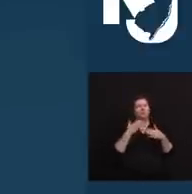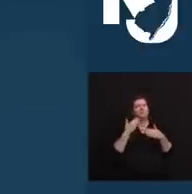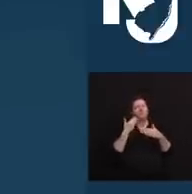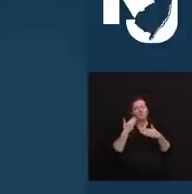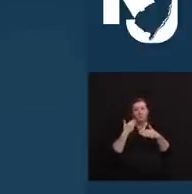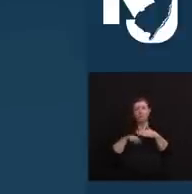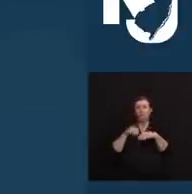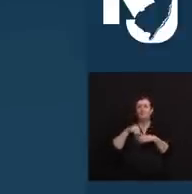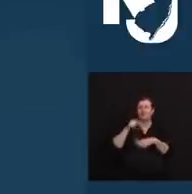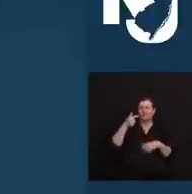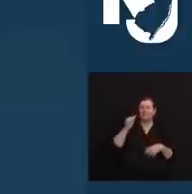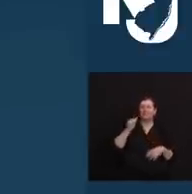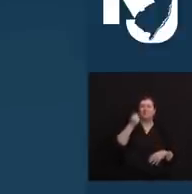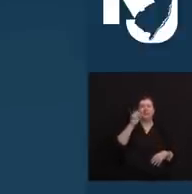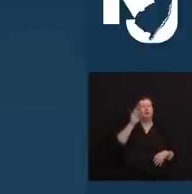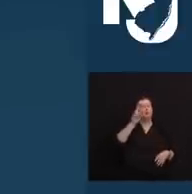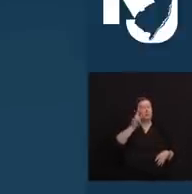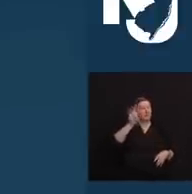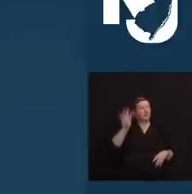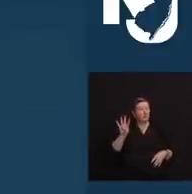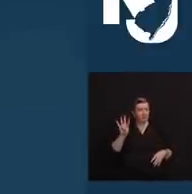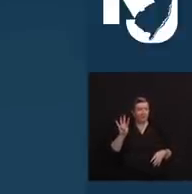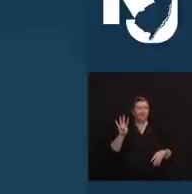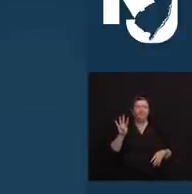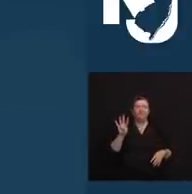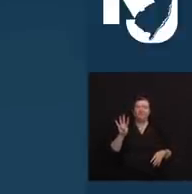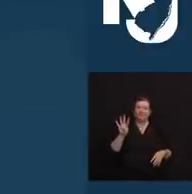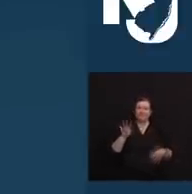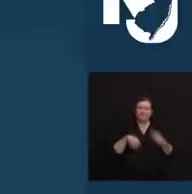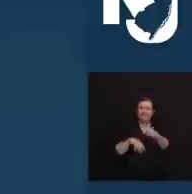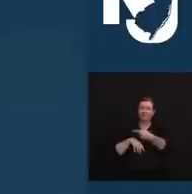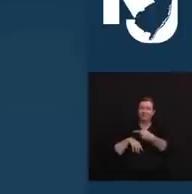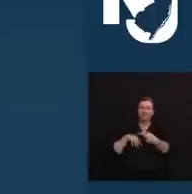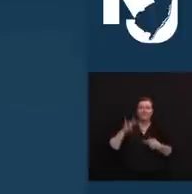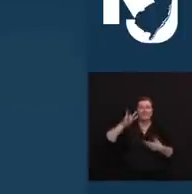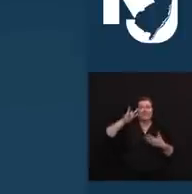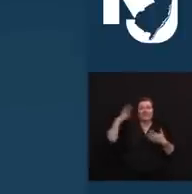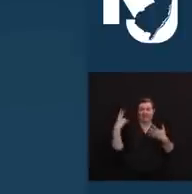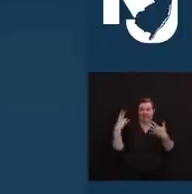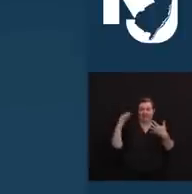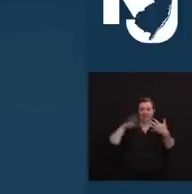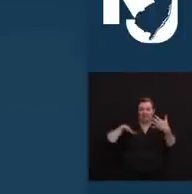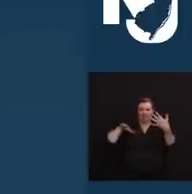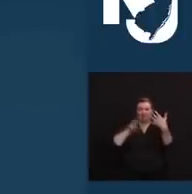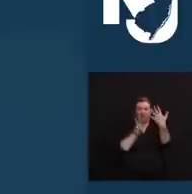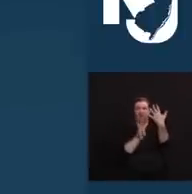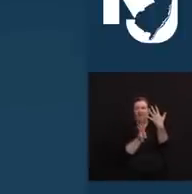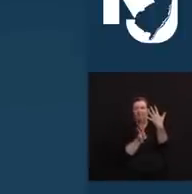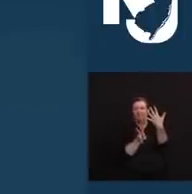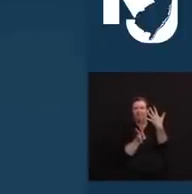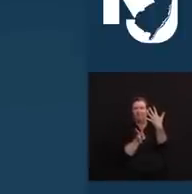1924. Laura was the 7th child in a family that raised 15.